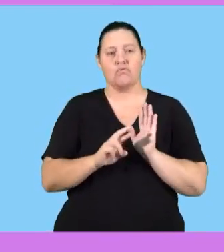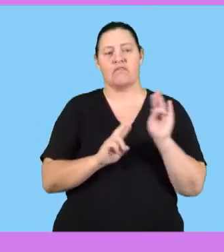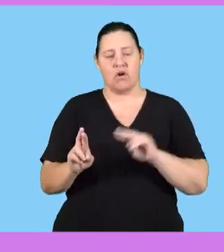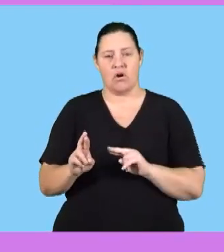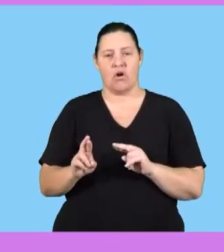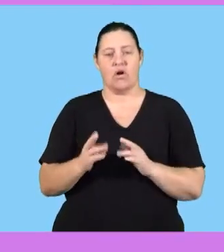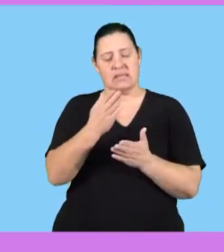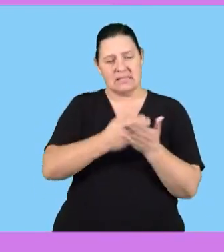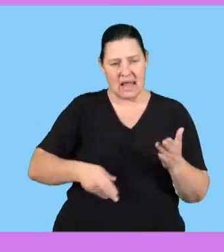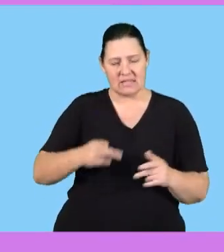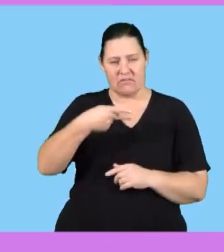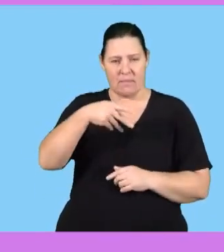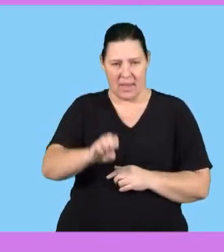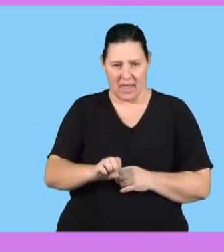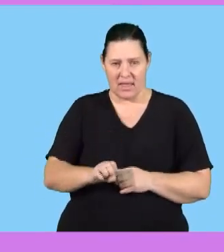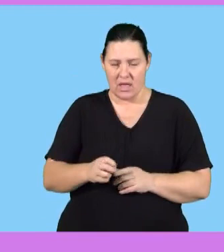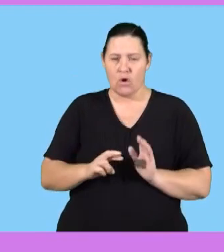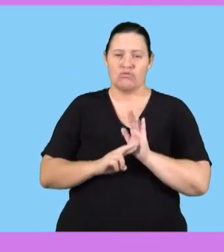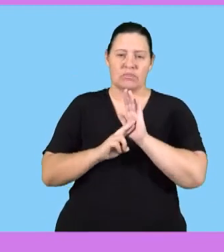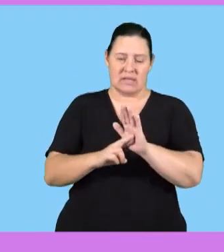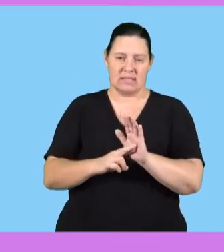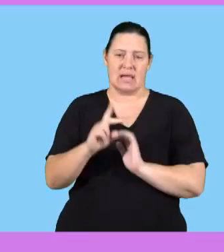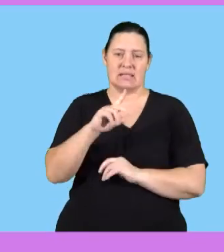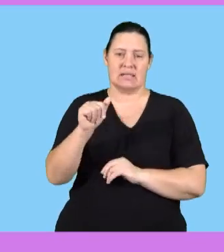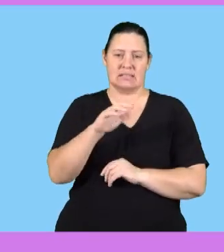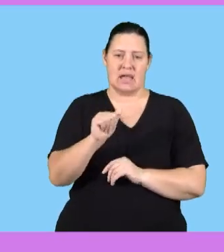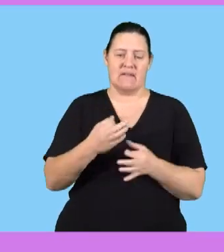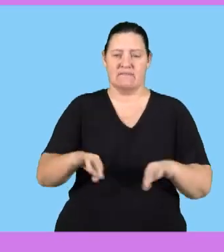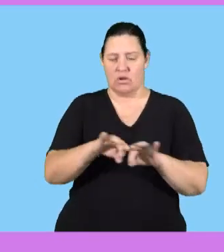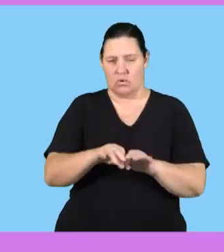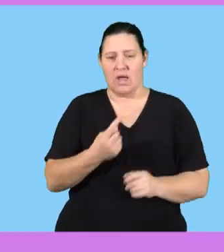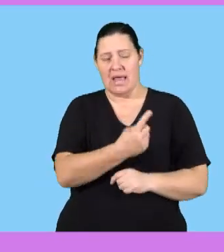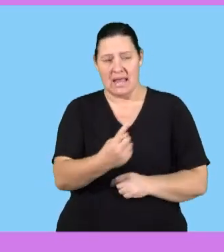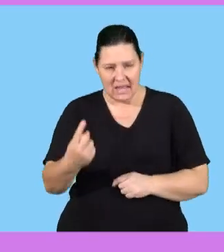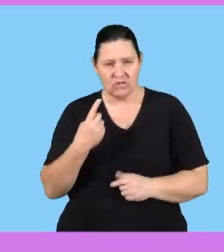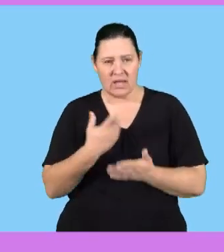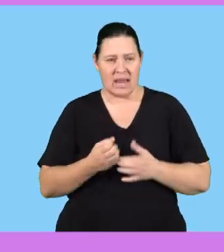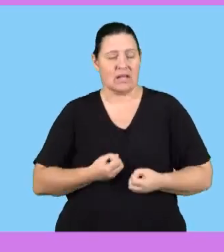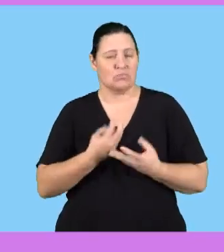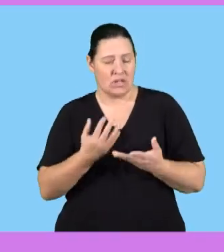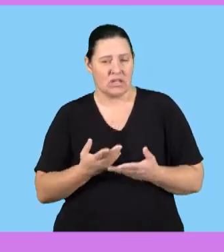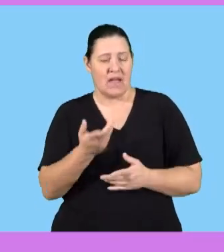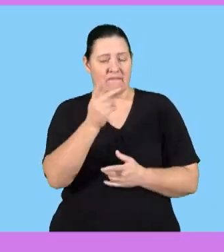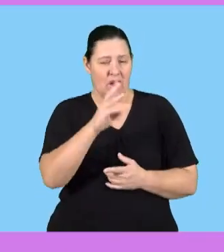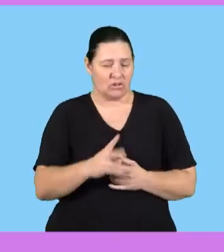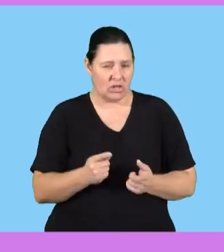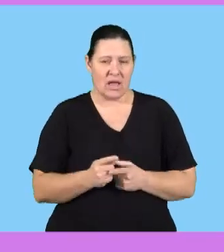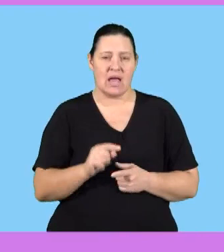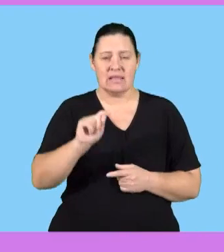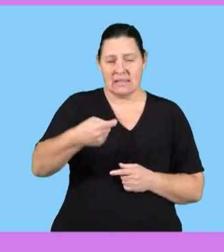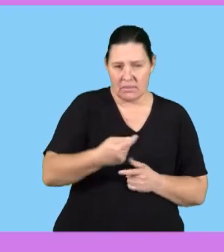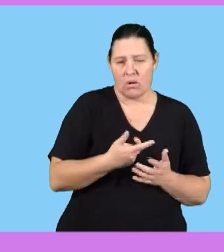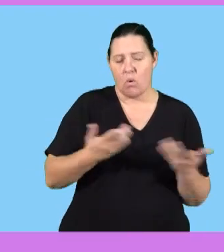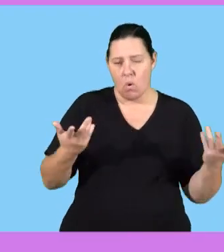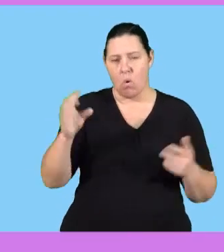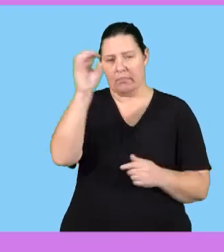also refer to as the slice of the pie, represent a data value. Each sector can be expressed either as a fraction, a